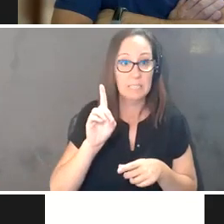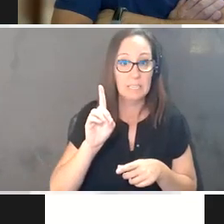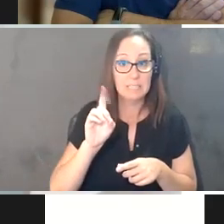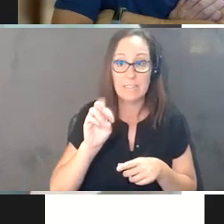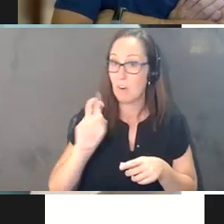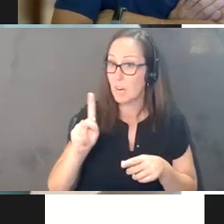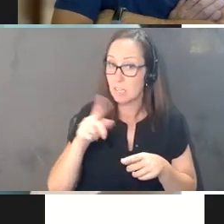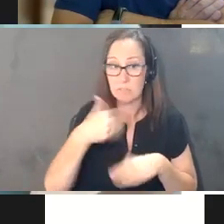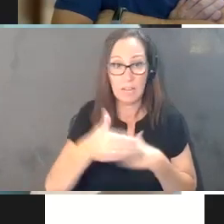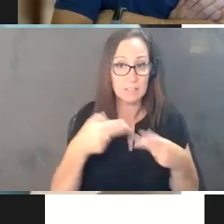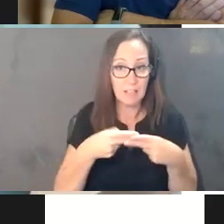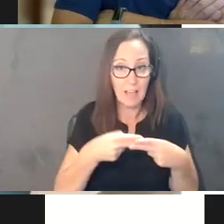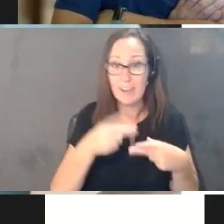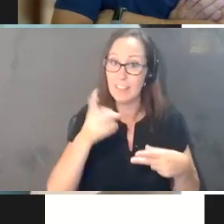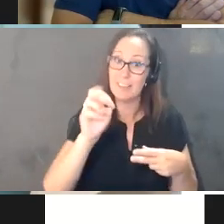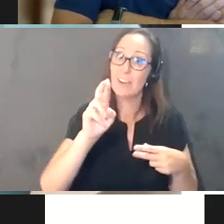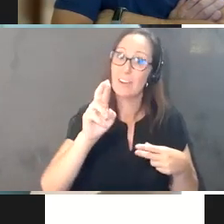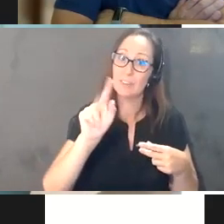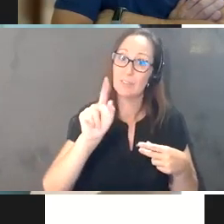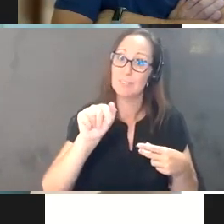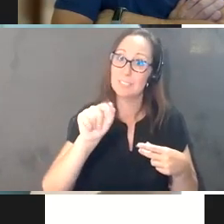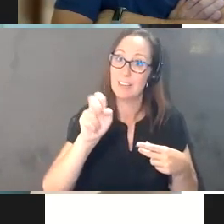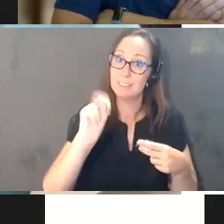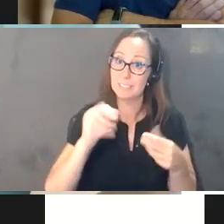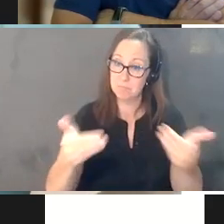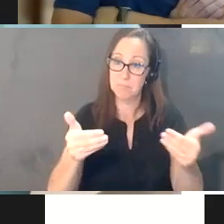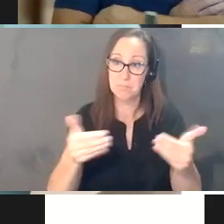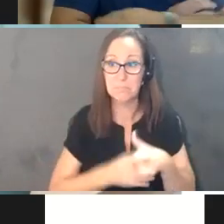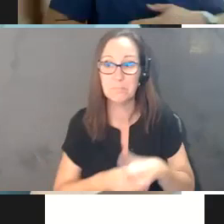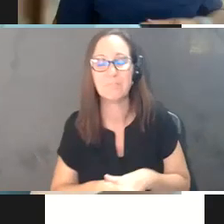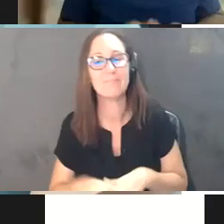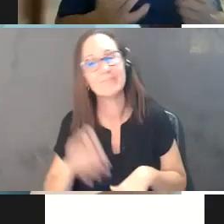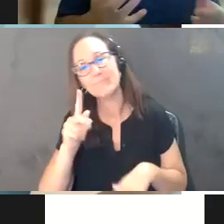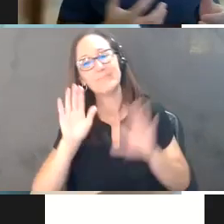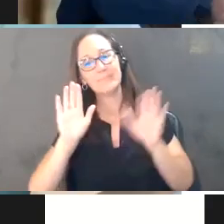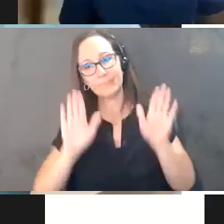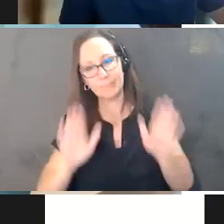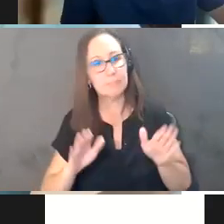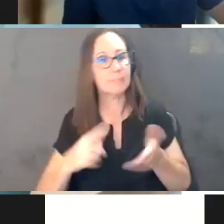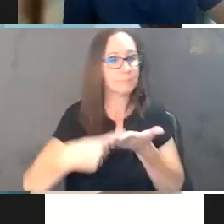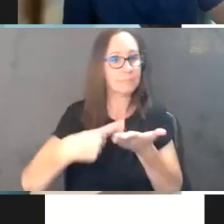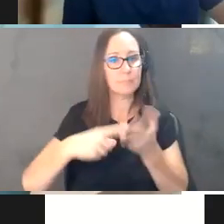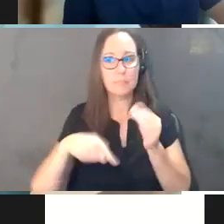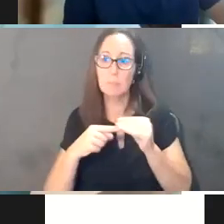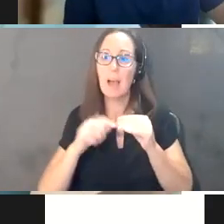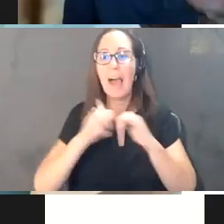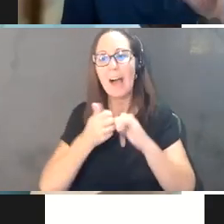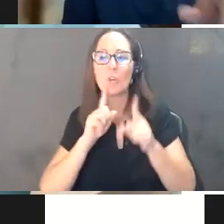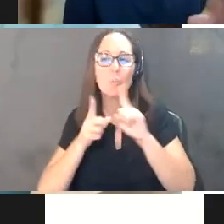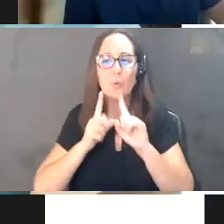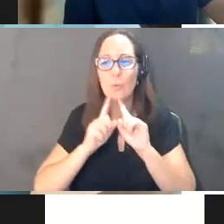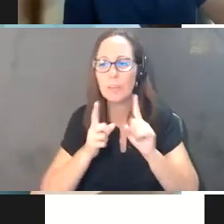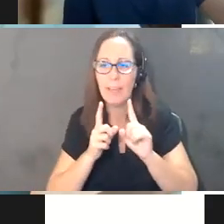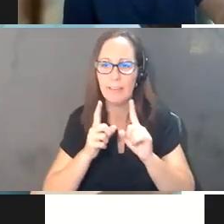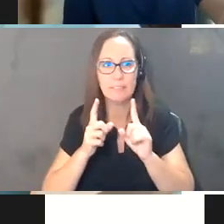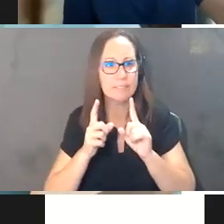slide, and we'll let you continue on with the presentation. Great. So let's talk about communicating about vaccines. And this might be a little different